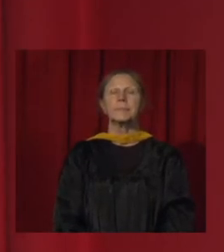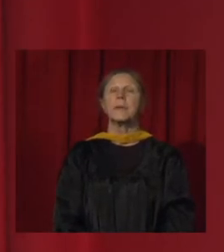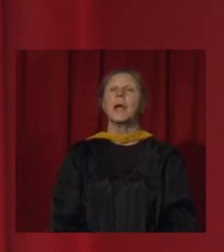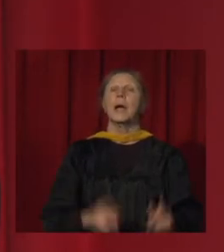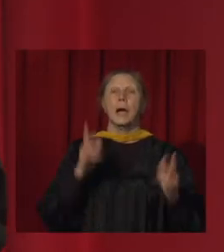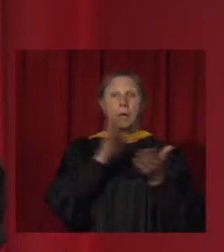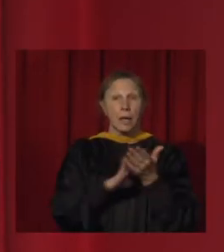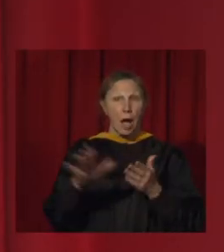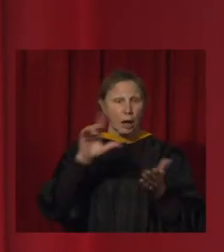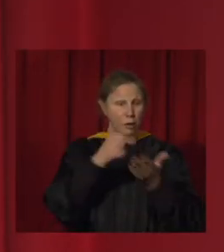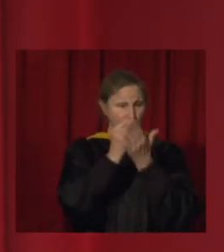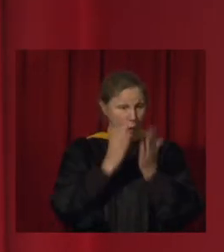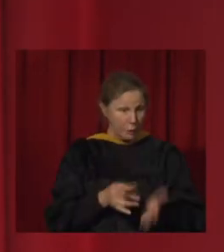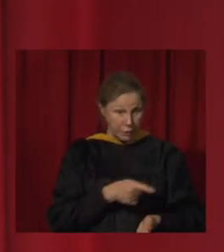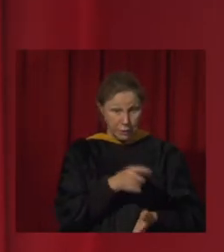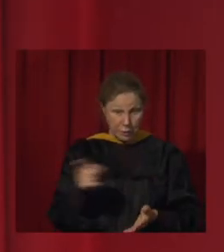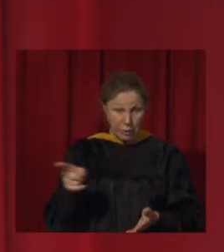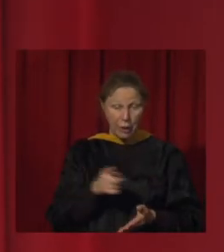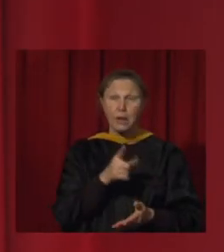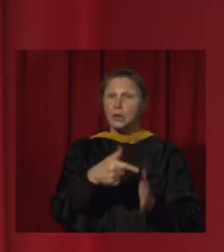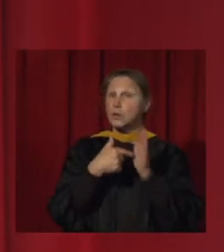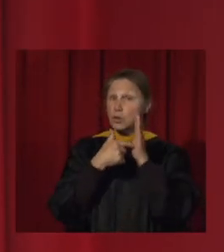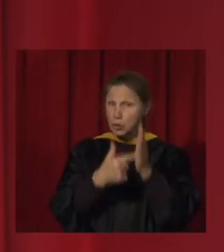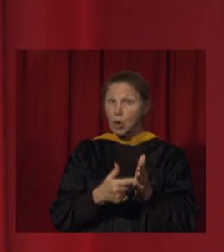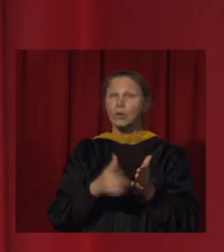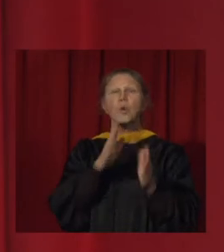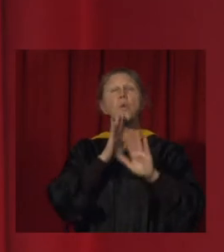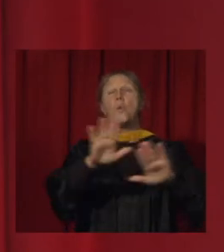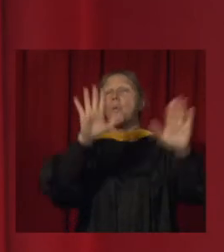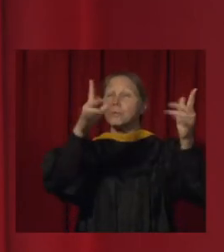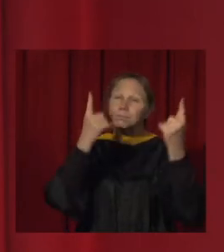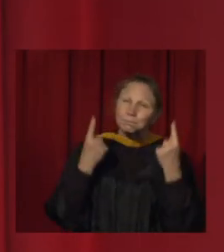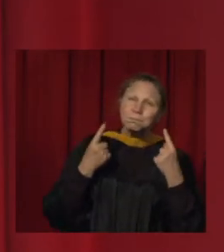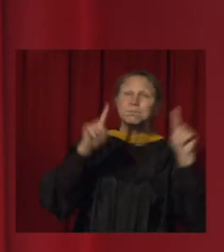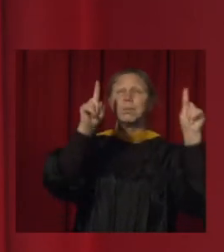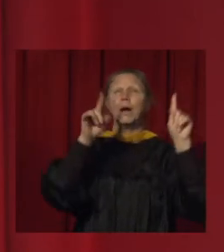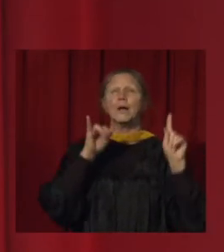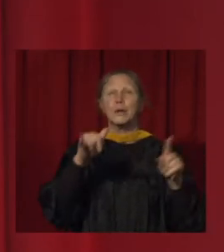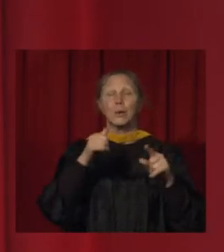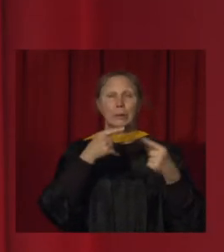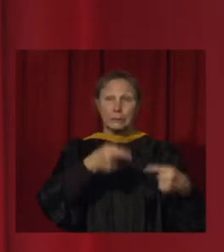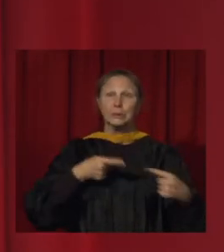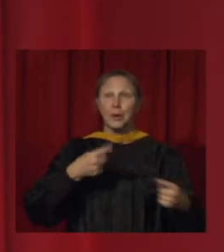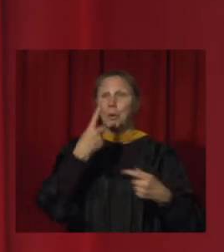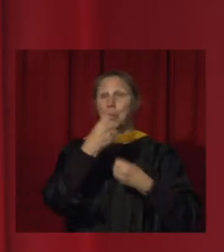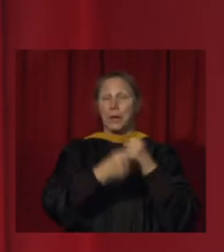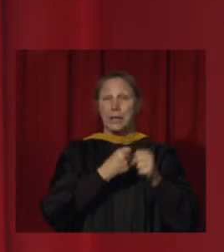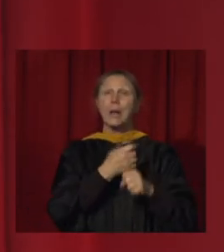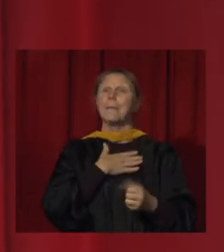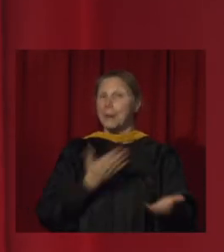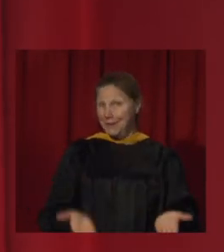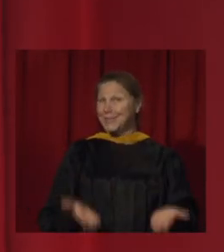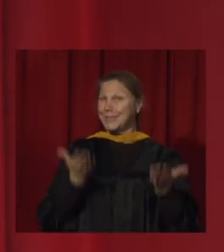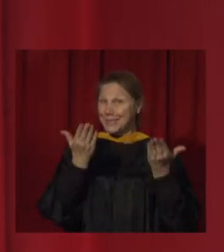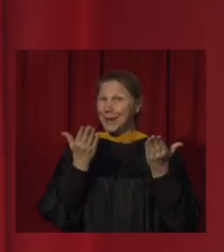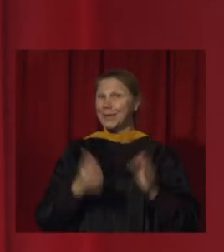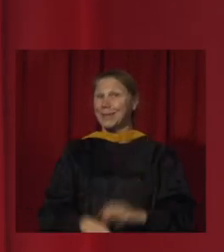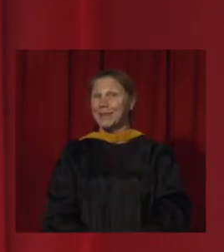Fulbright College graduates, to signify your amazing accomplishments during this difficult year, would you please